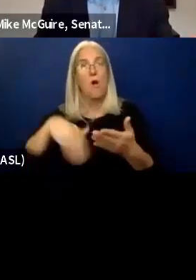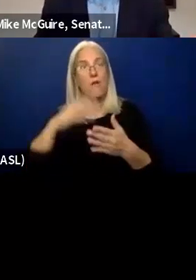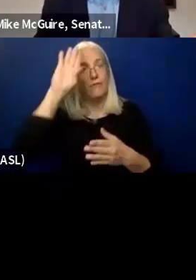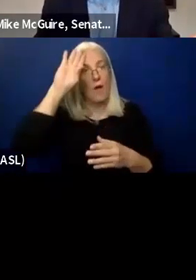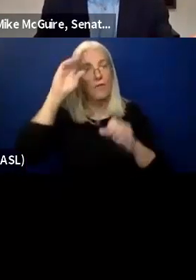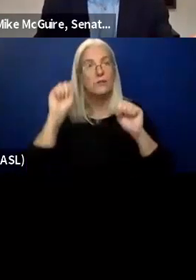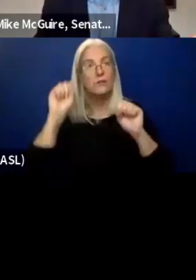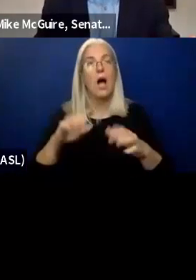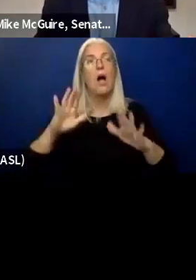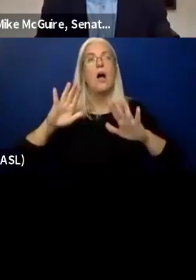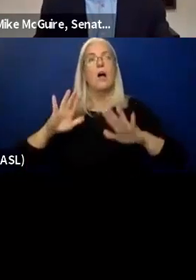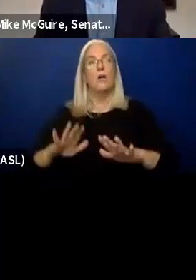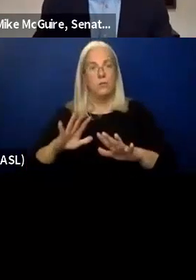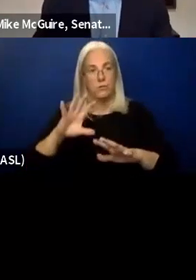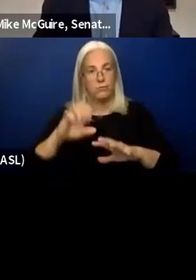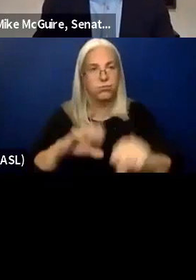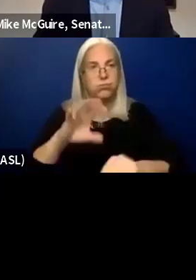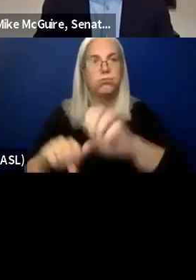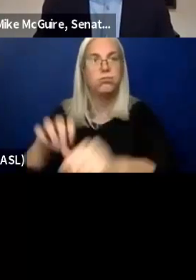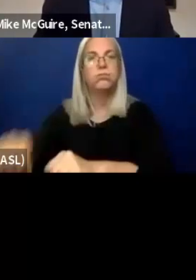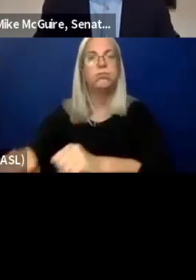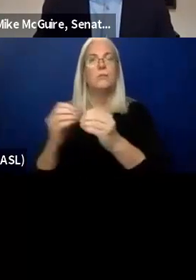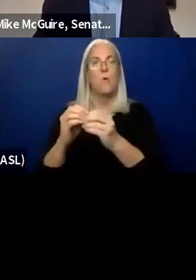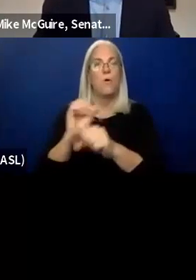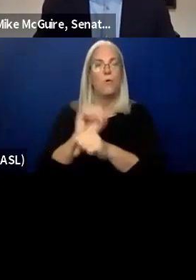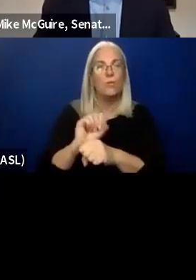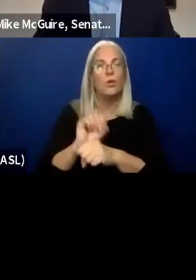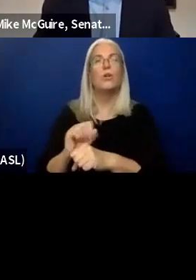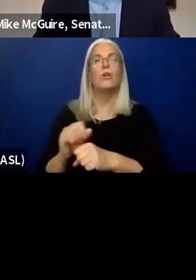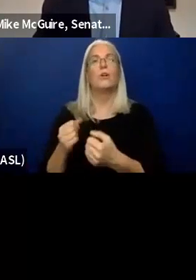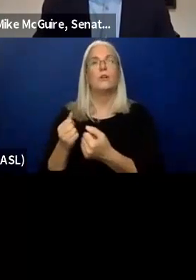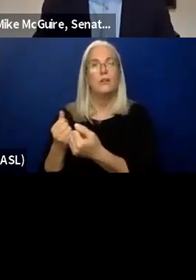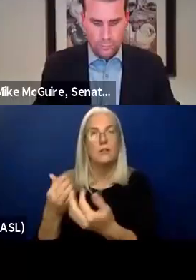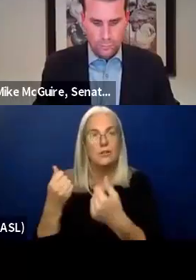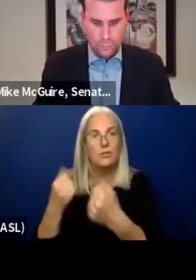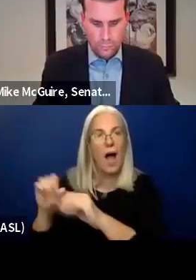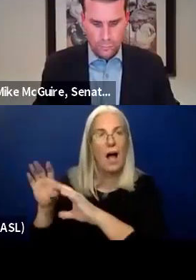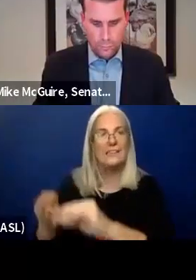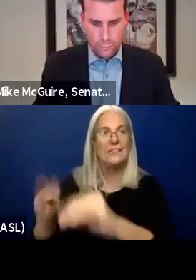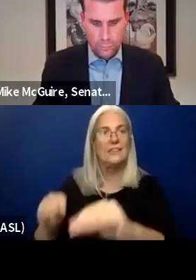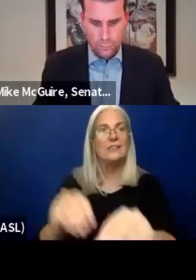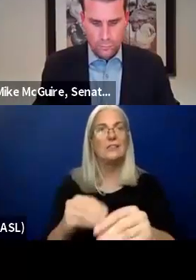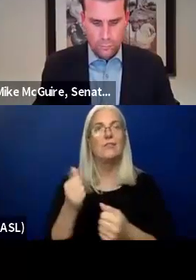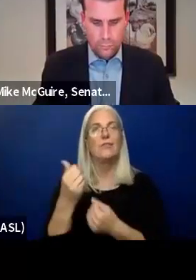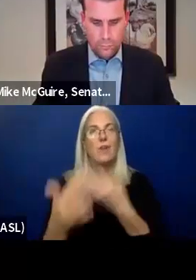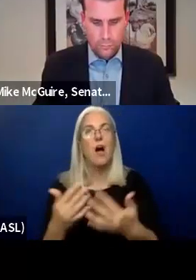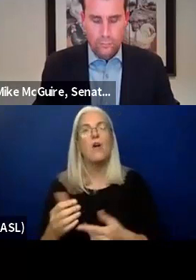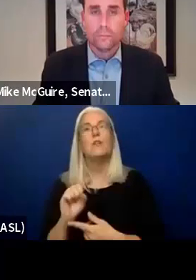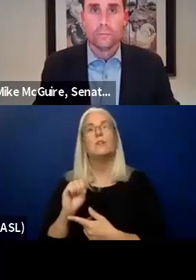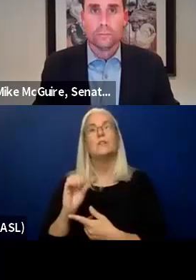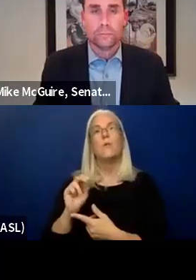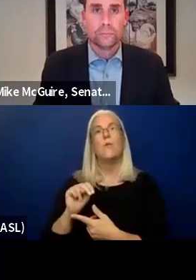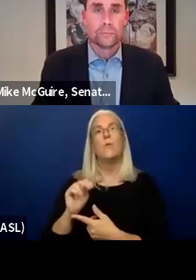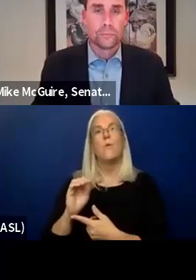thus far in the incident. So that aggressive mop-up and patrol on the Sonoma side of the glass fire